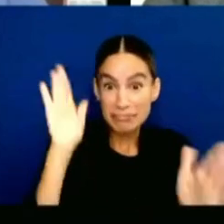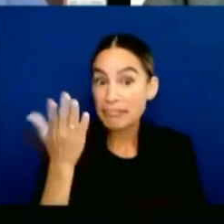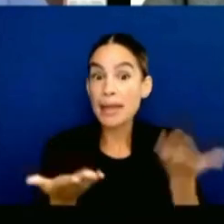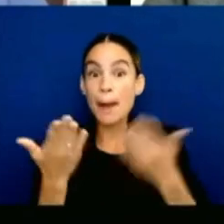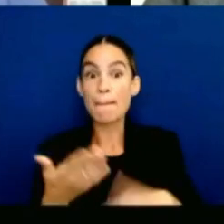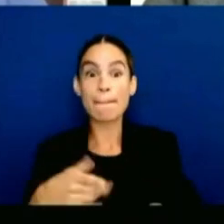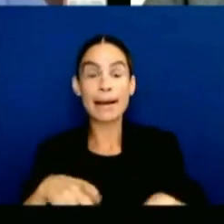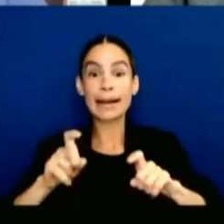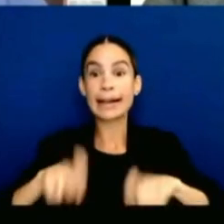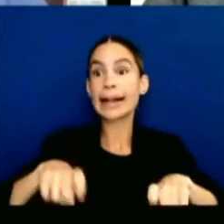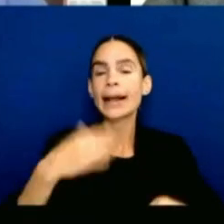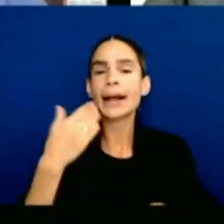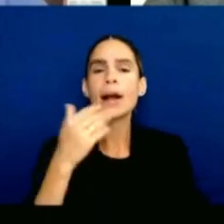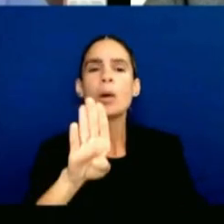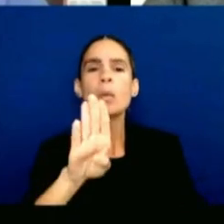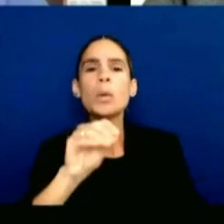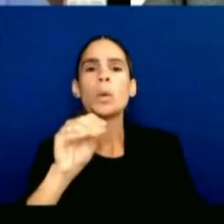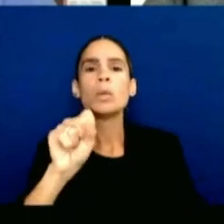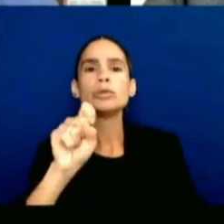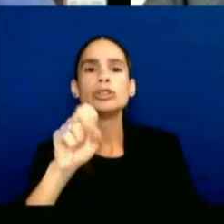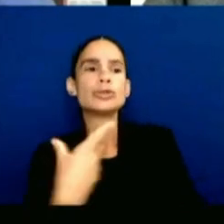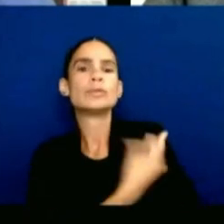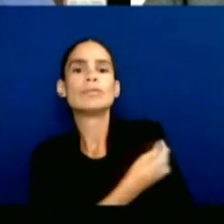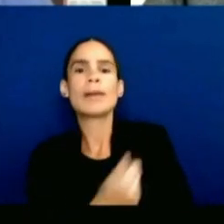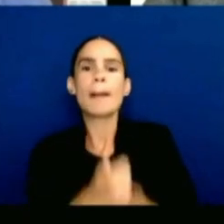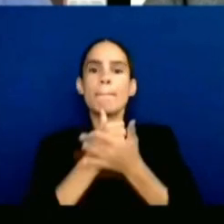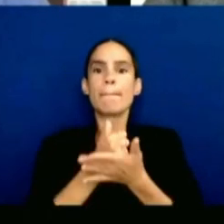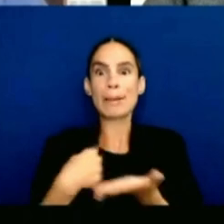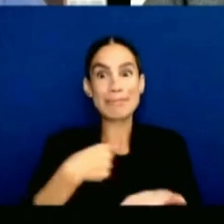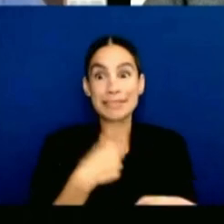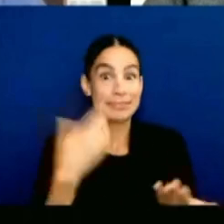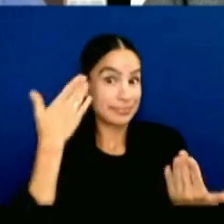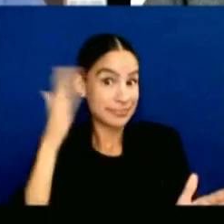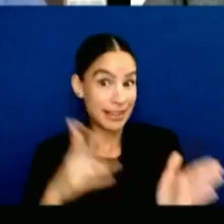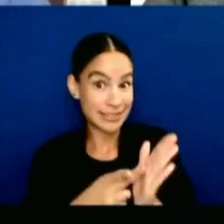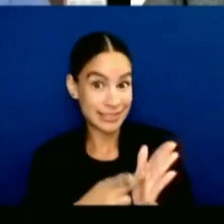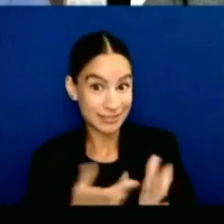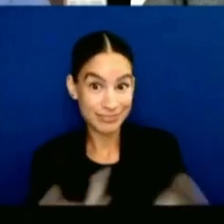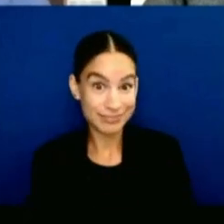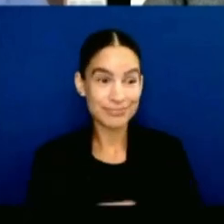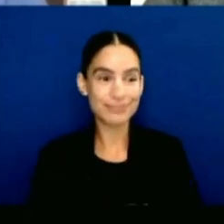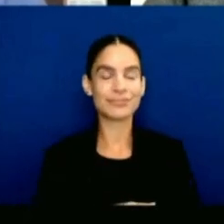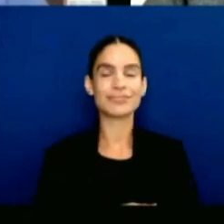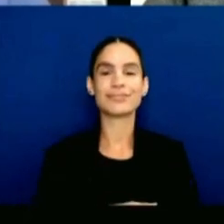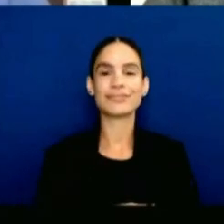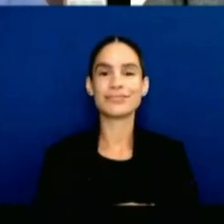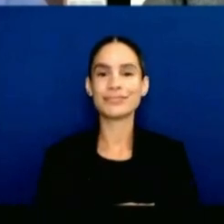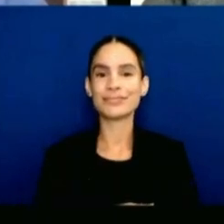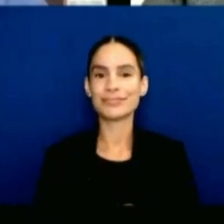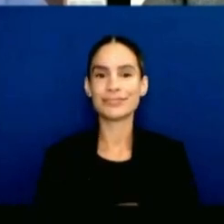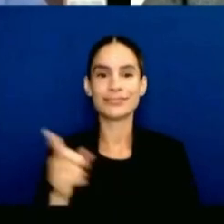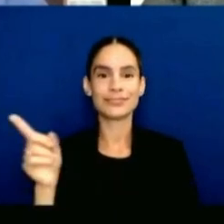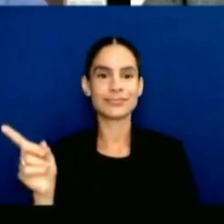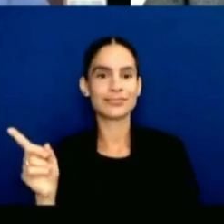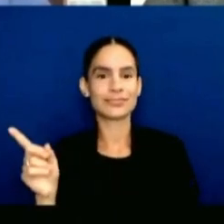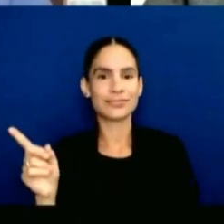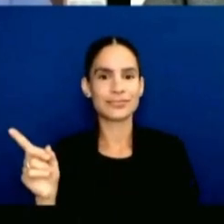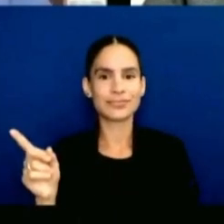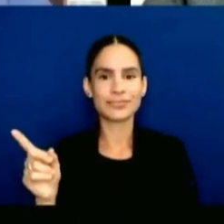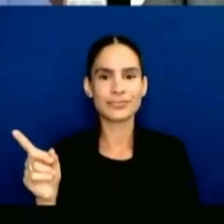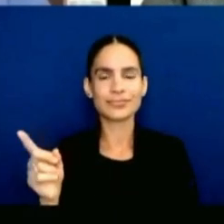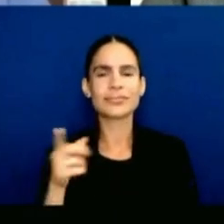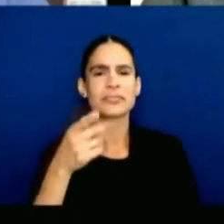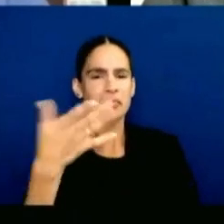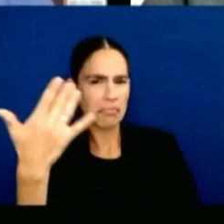not know how long it lasts. And do we know whether people who got natural infection with this